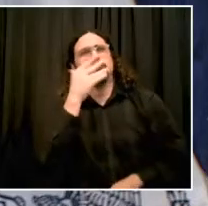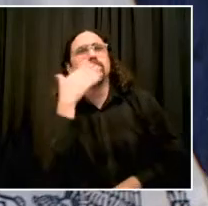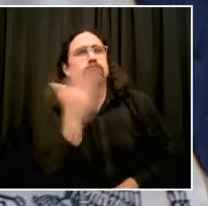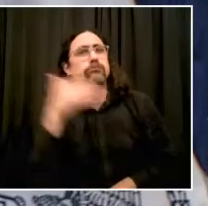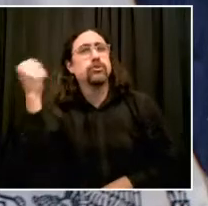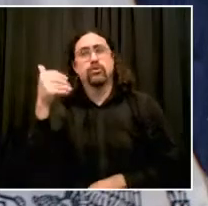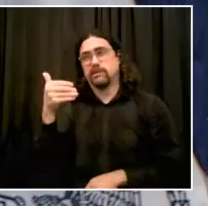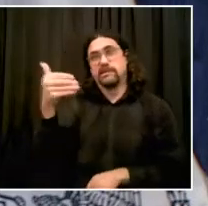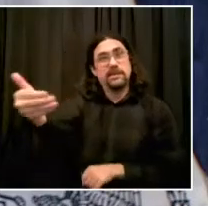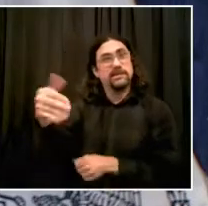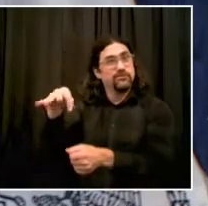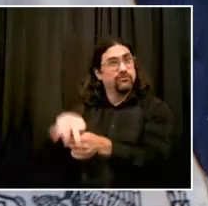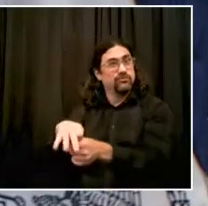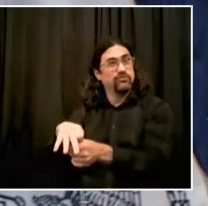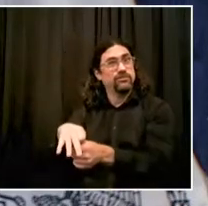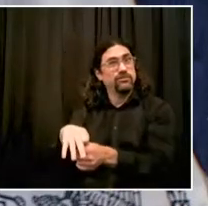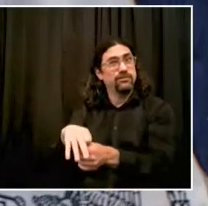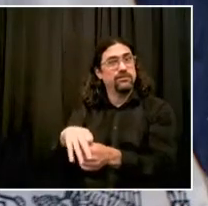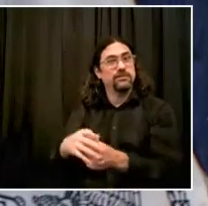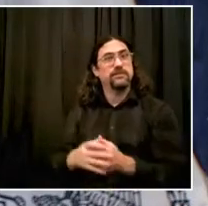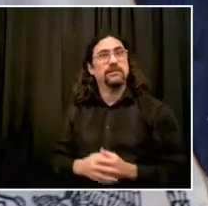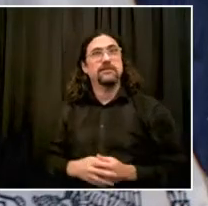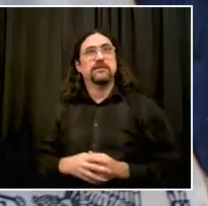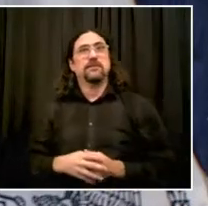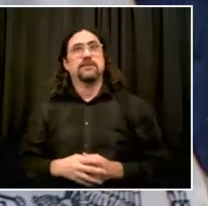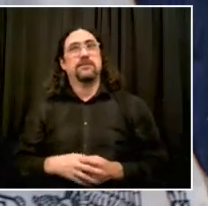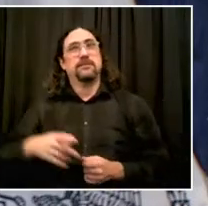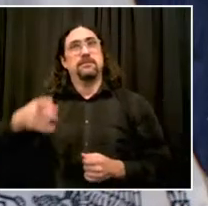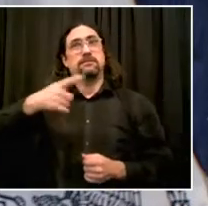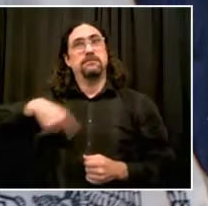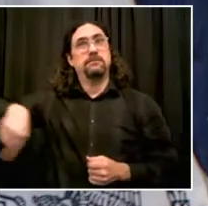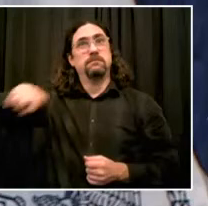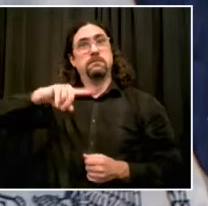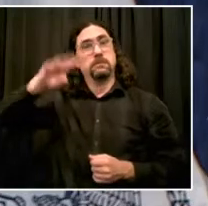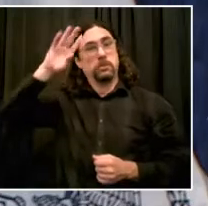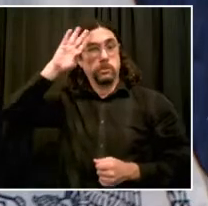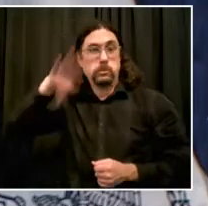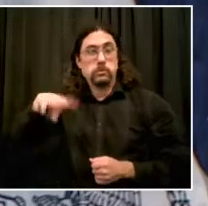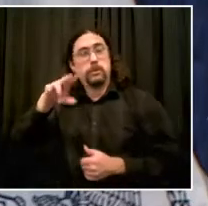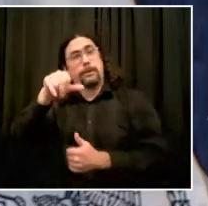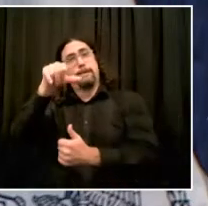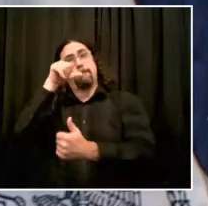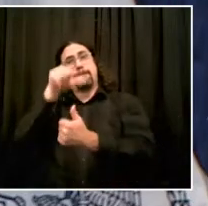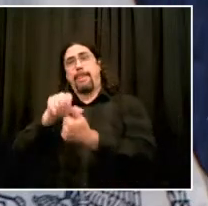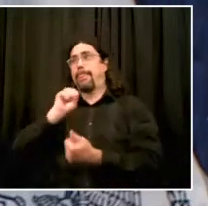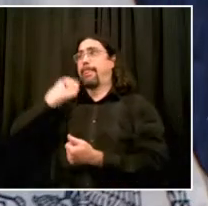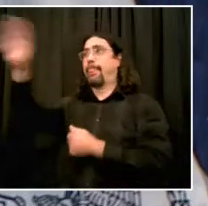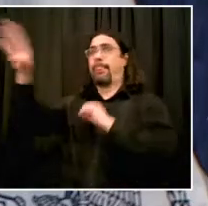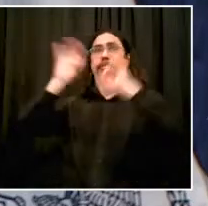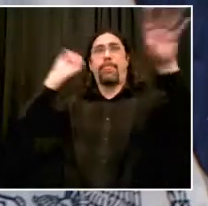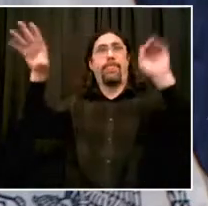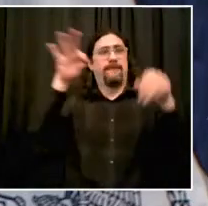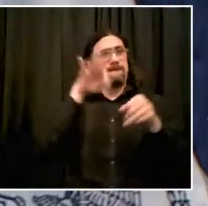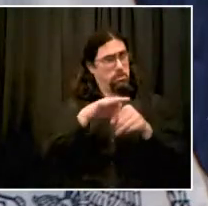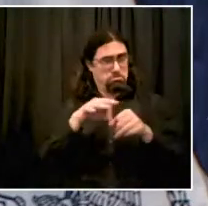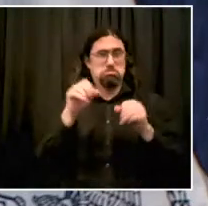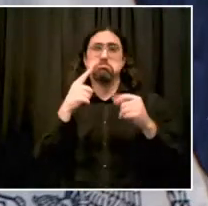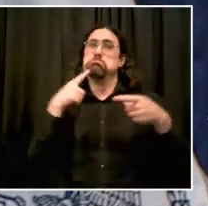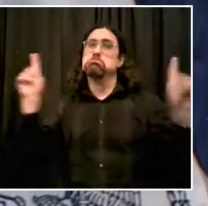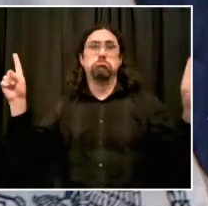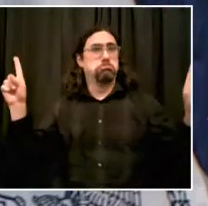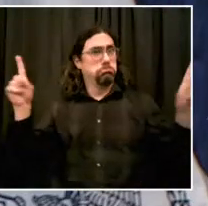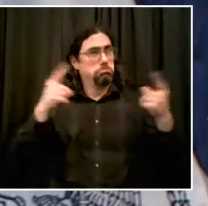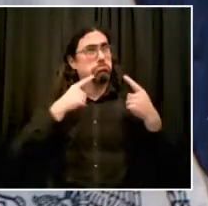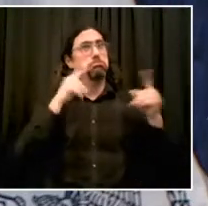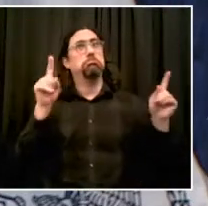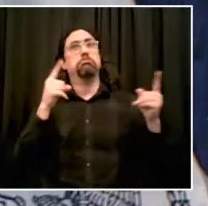what the Board of Elections needs to do is look at exactly where the challenges were and come up with a very systematic plan to address them and